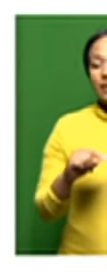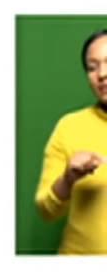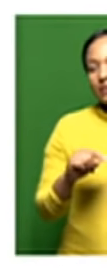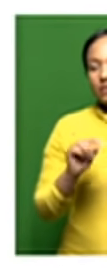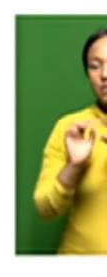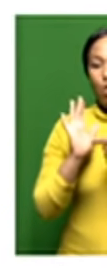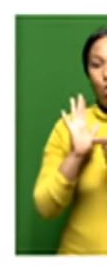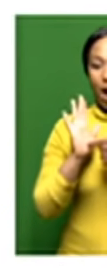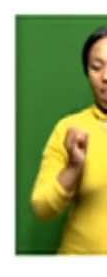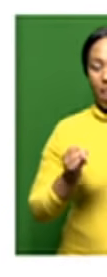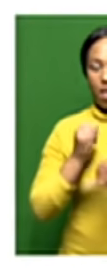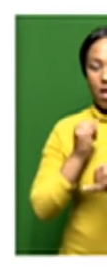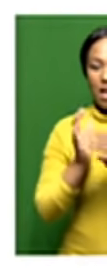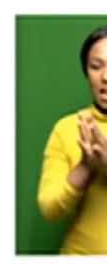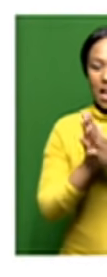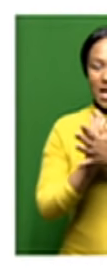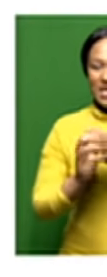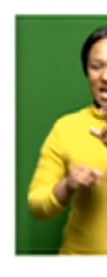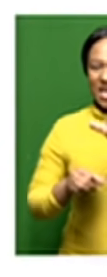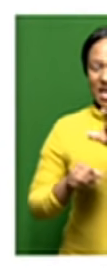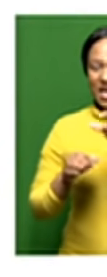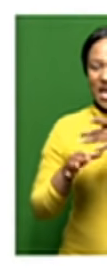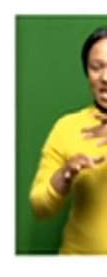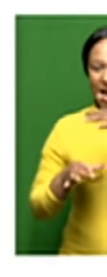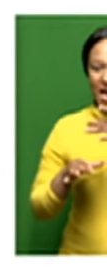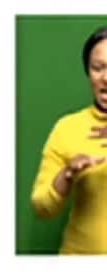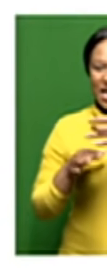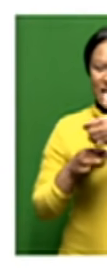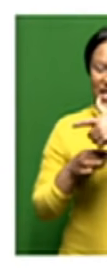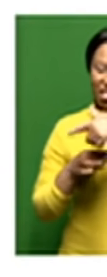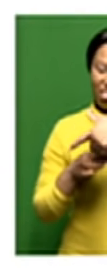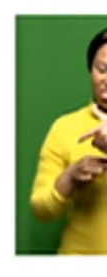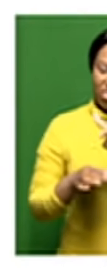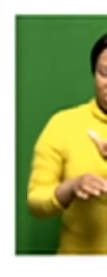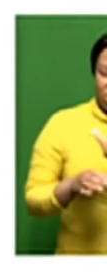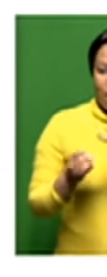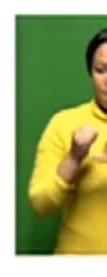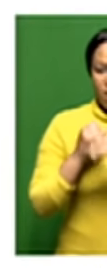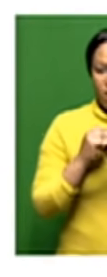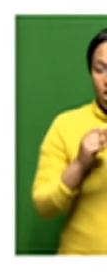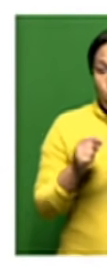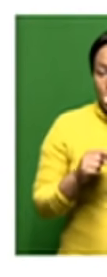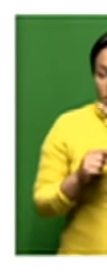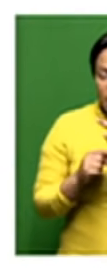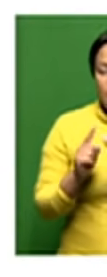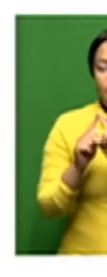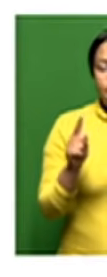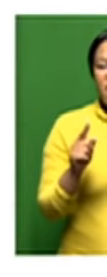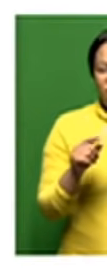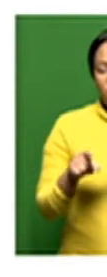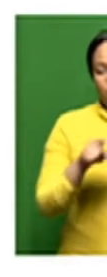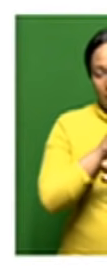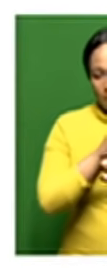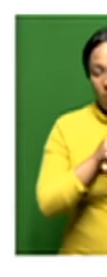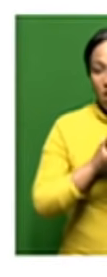There is a defect on the making of the can on the side, just on that side seam. So you won't be able to see it, but it has been detected. So